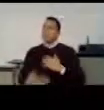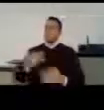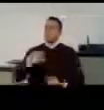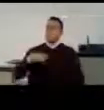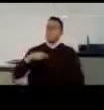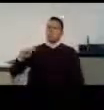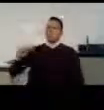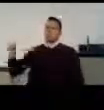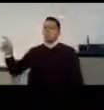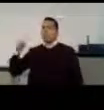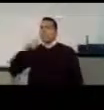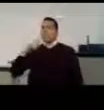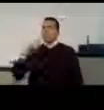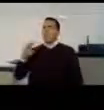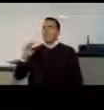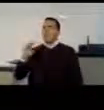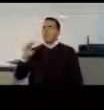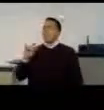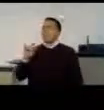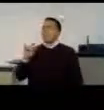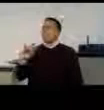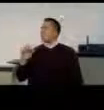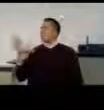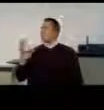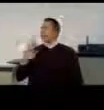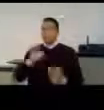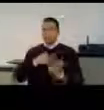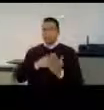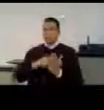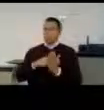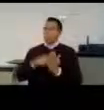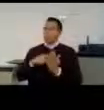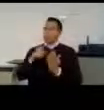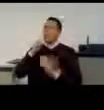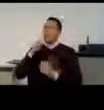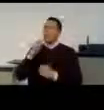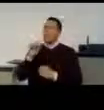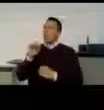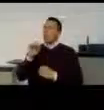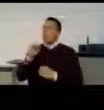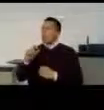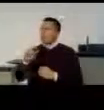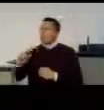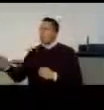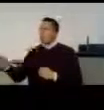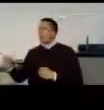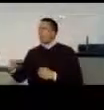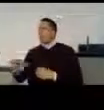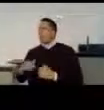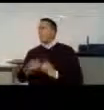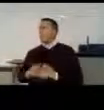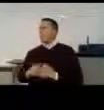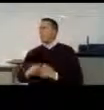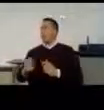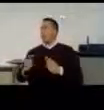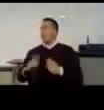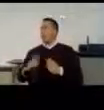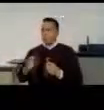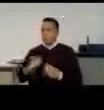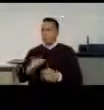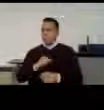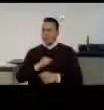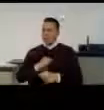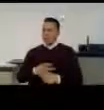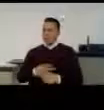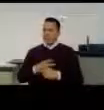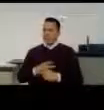This is actually a follow-up for you, Michelle. No. How do I manage self-care and